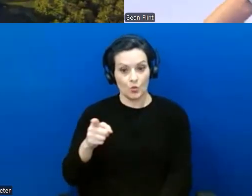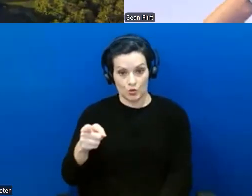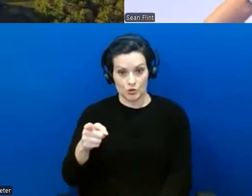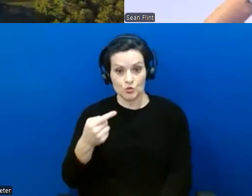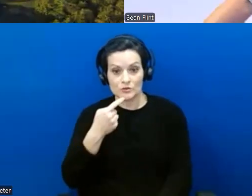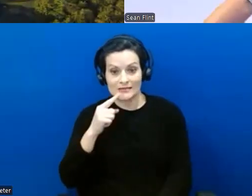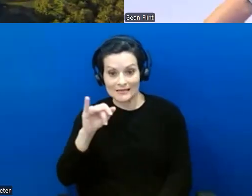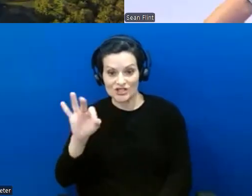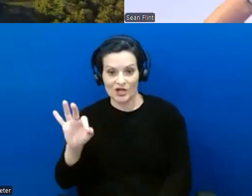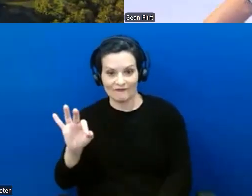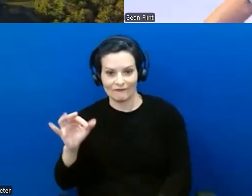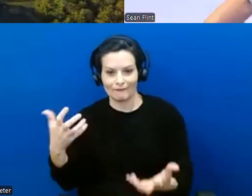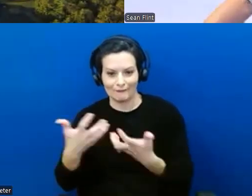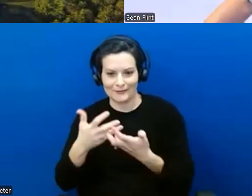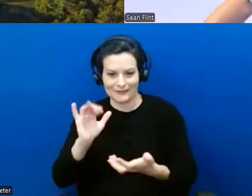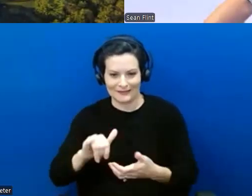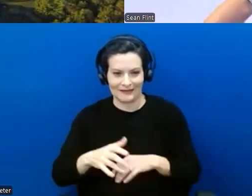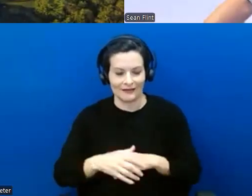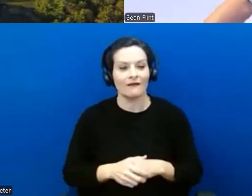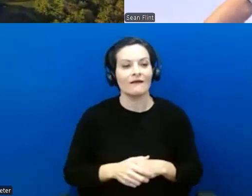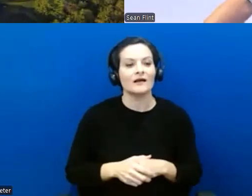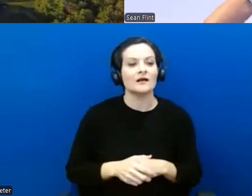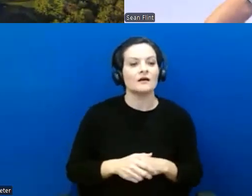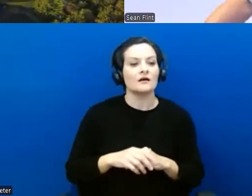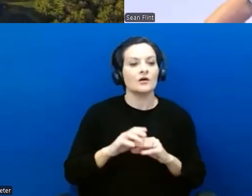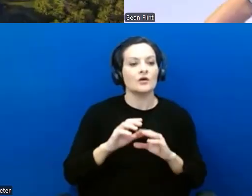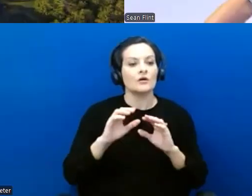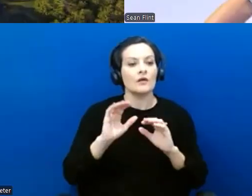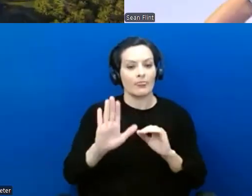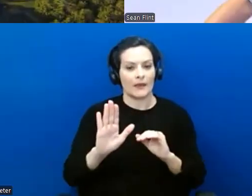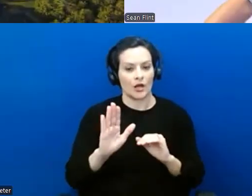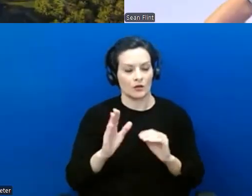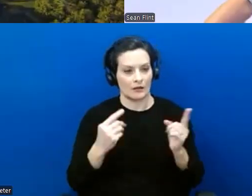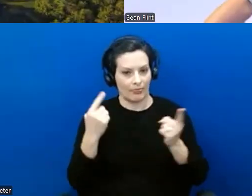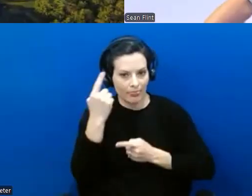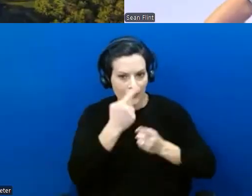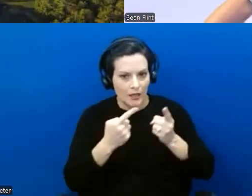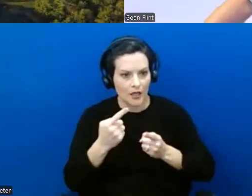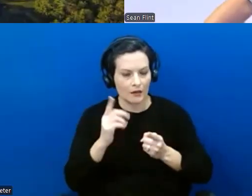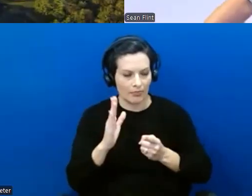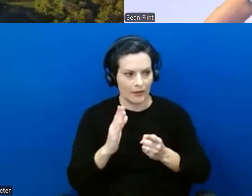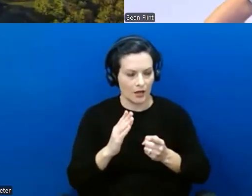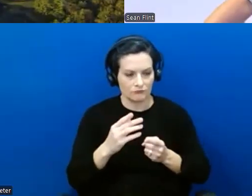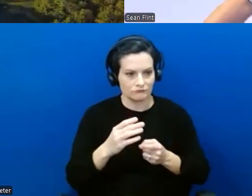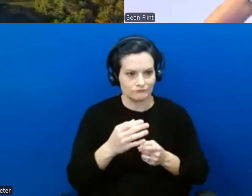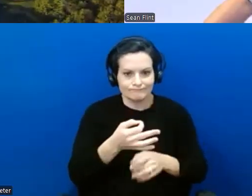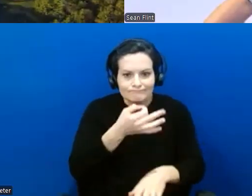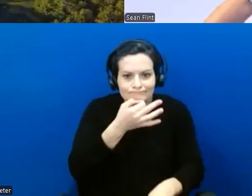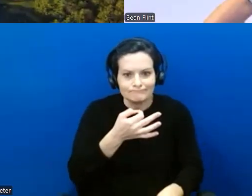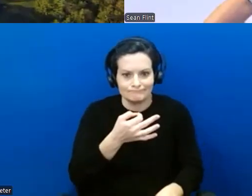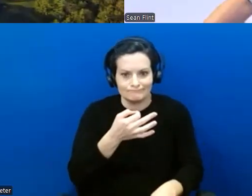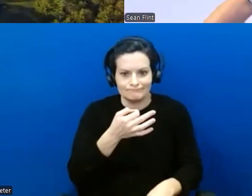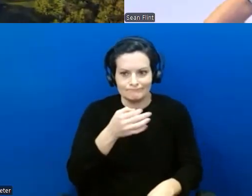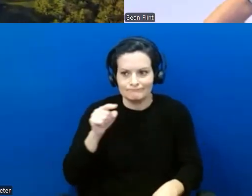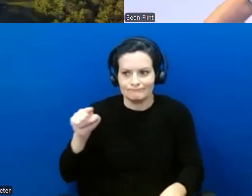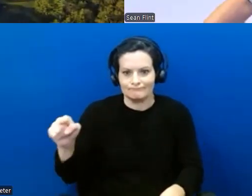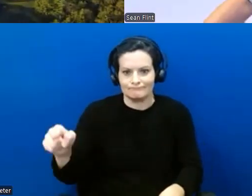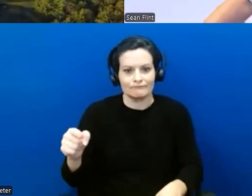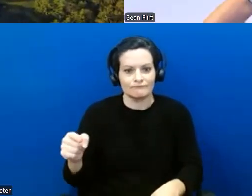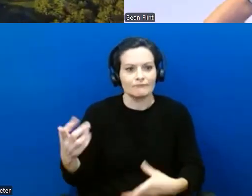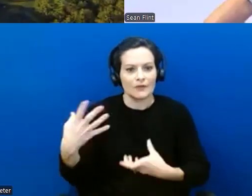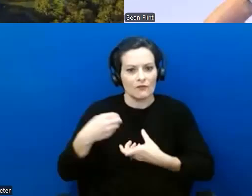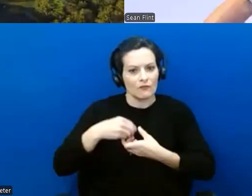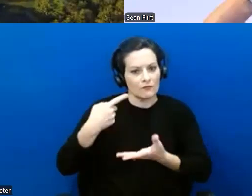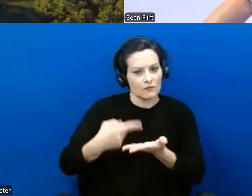And it creates that space to not only bring in the voices of other experts around natural resources, but depending on sort